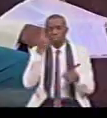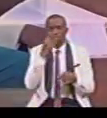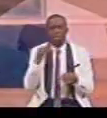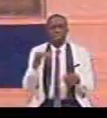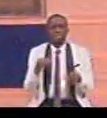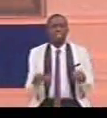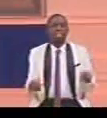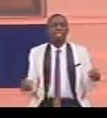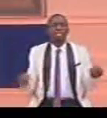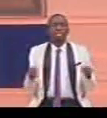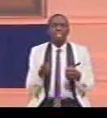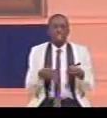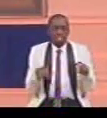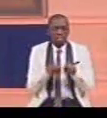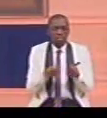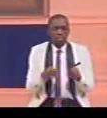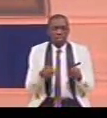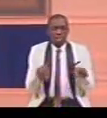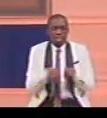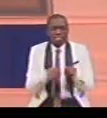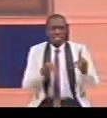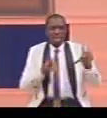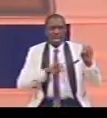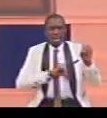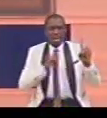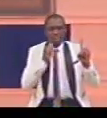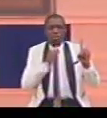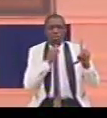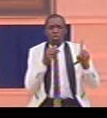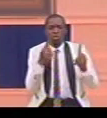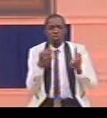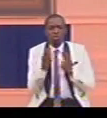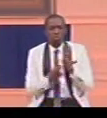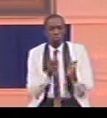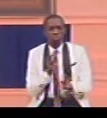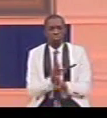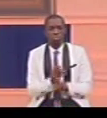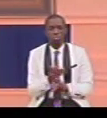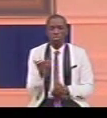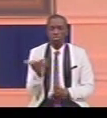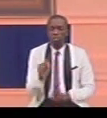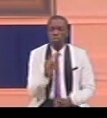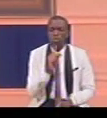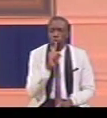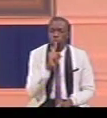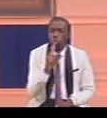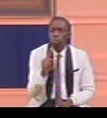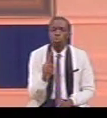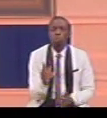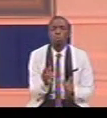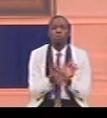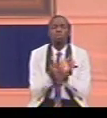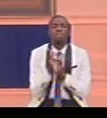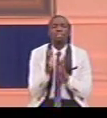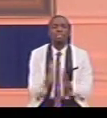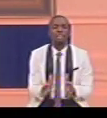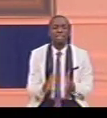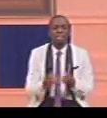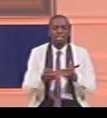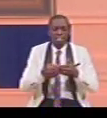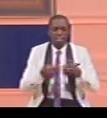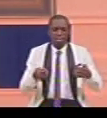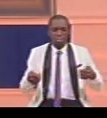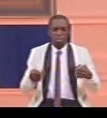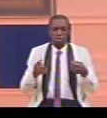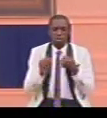the world even as I am not of the world the true believer's separation from the